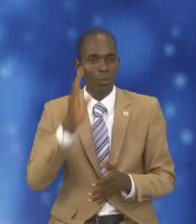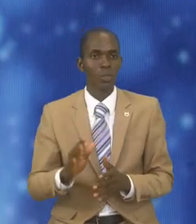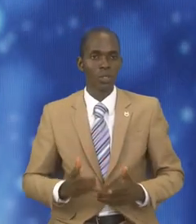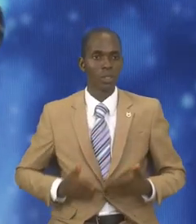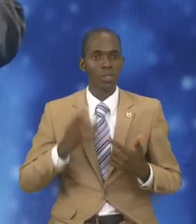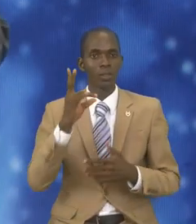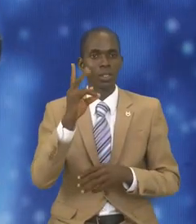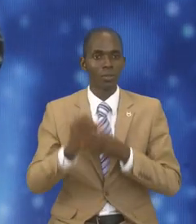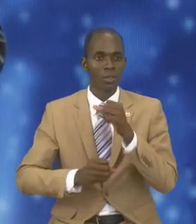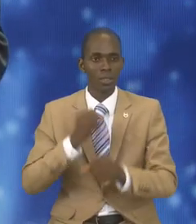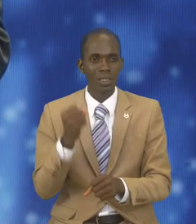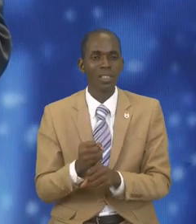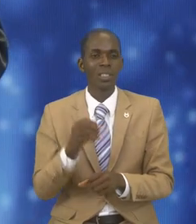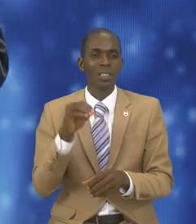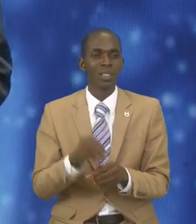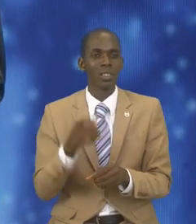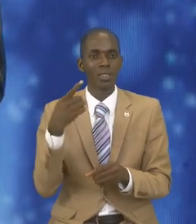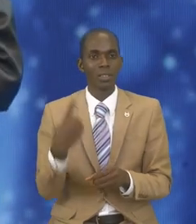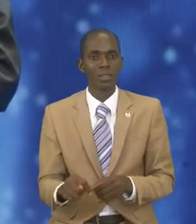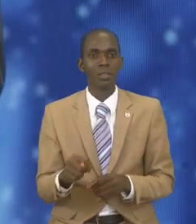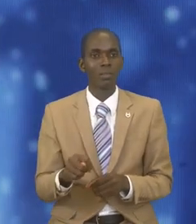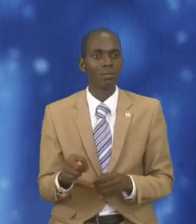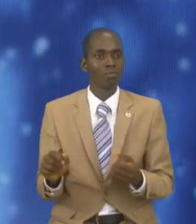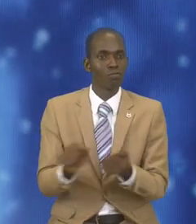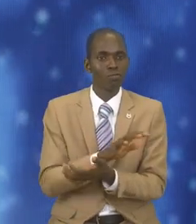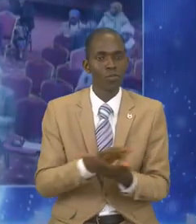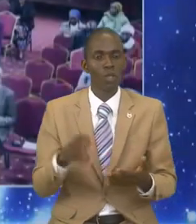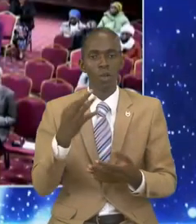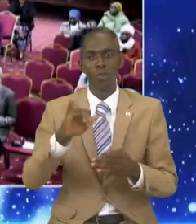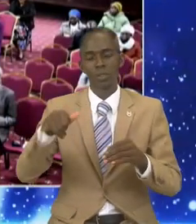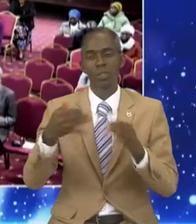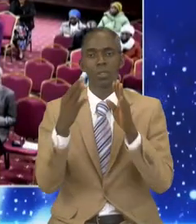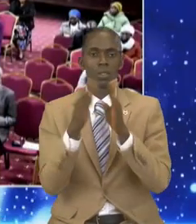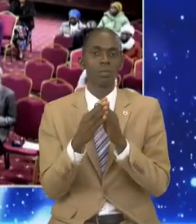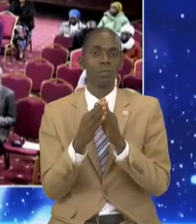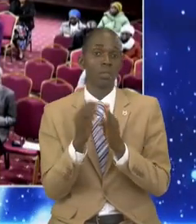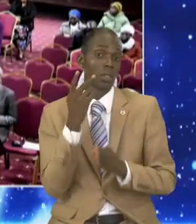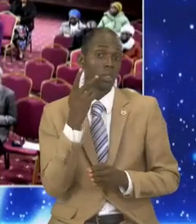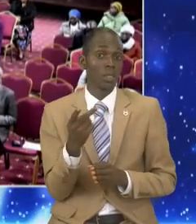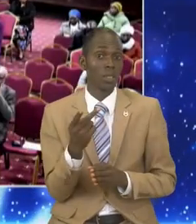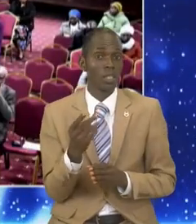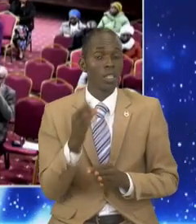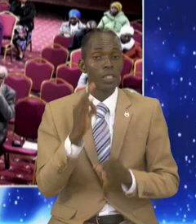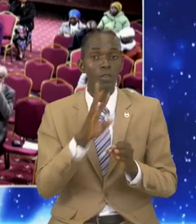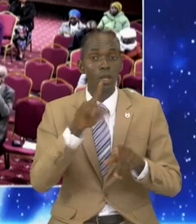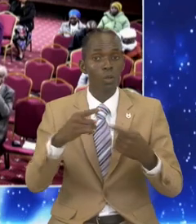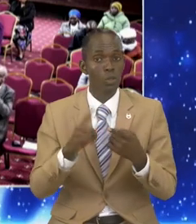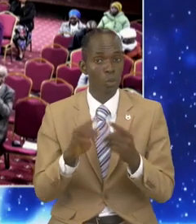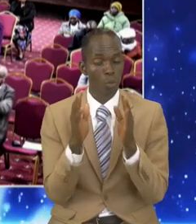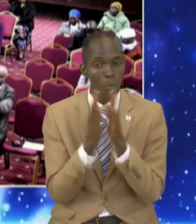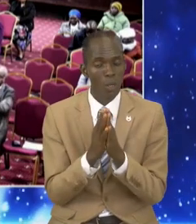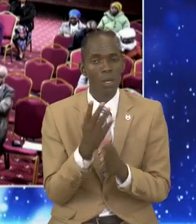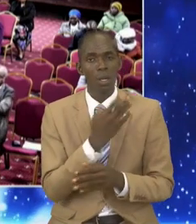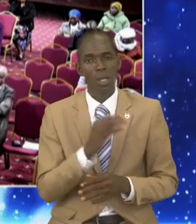years in the desolations of Jerusalem. You see, if we're going to pray, and if we're going to seek